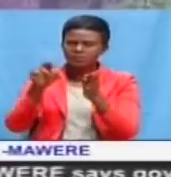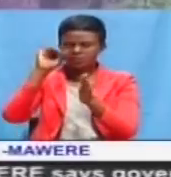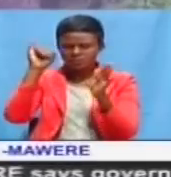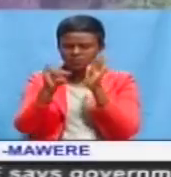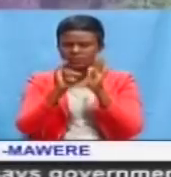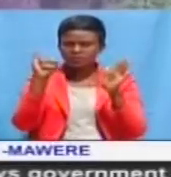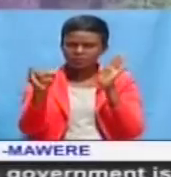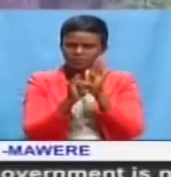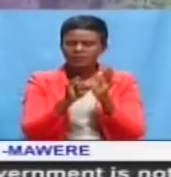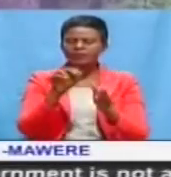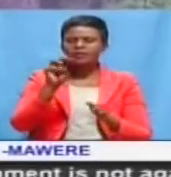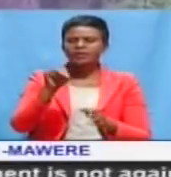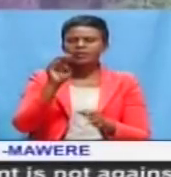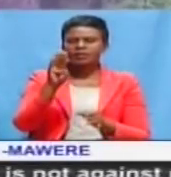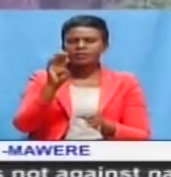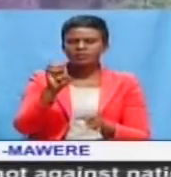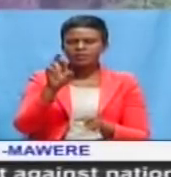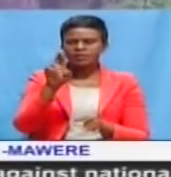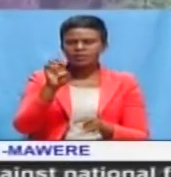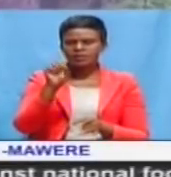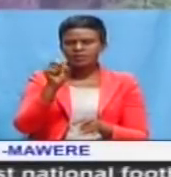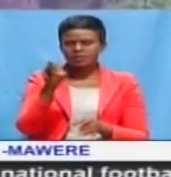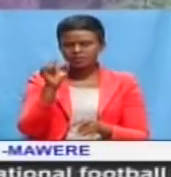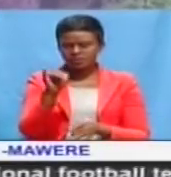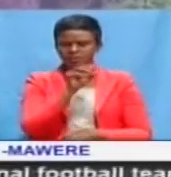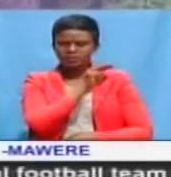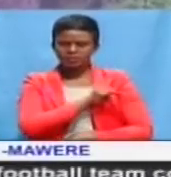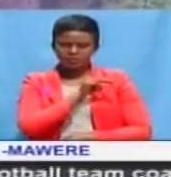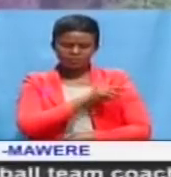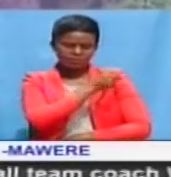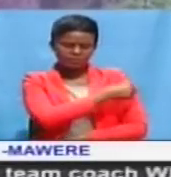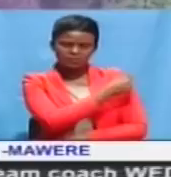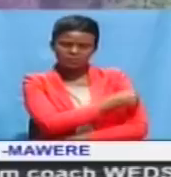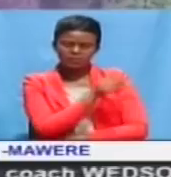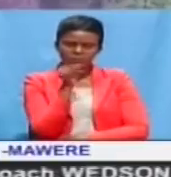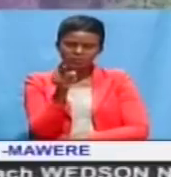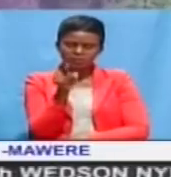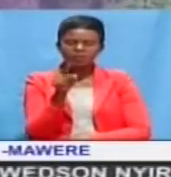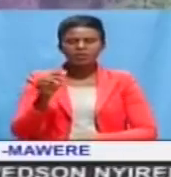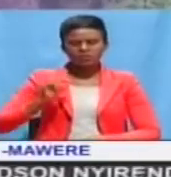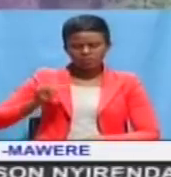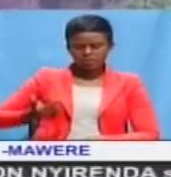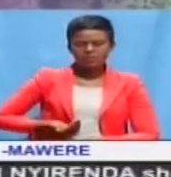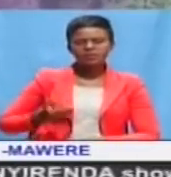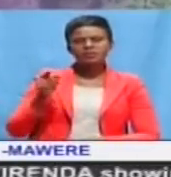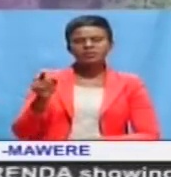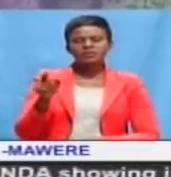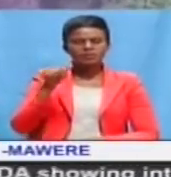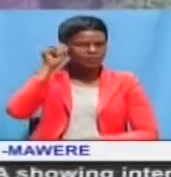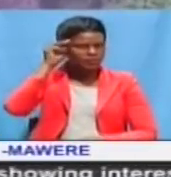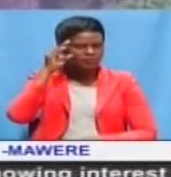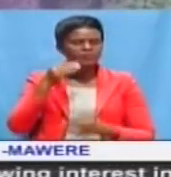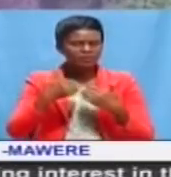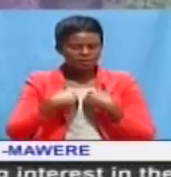at Mbereshi Mission Hospital in Kawambwa, Lwapula Province, which is swarmed with women. The ministry says it